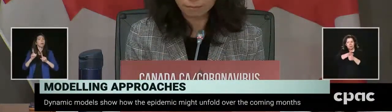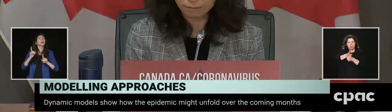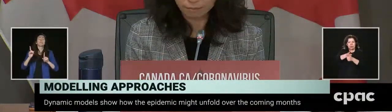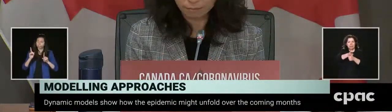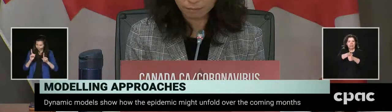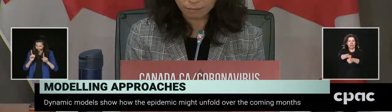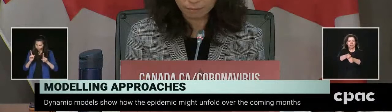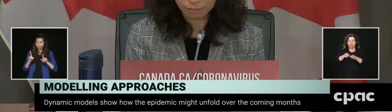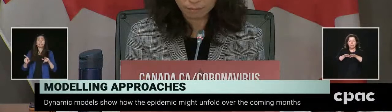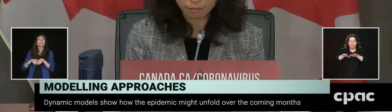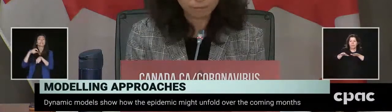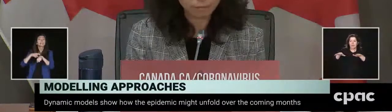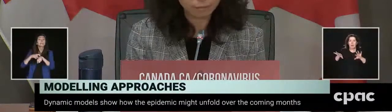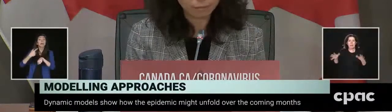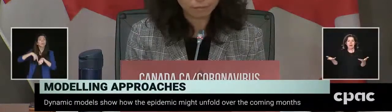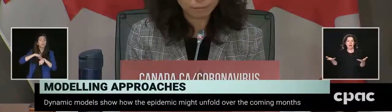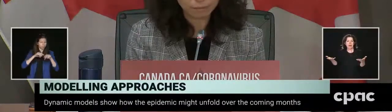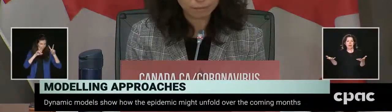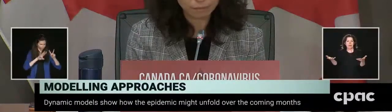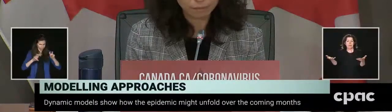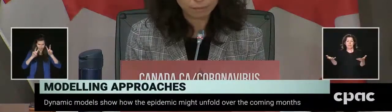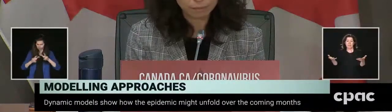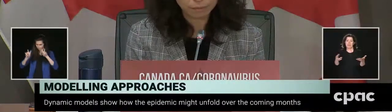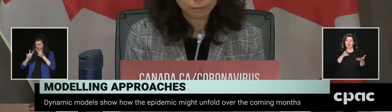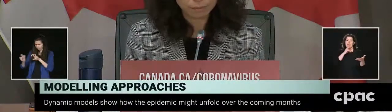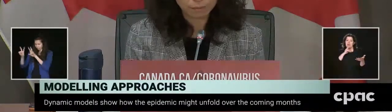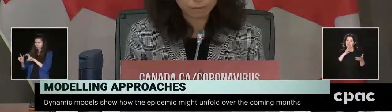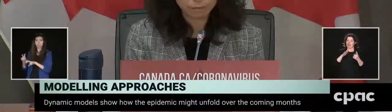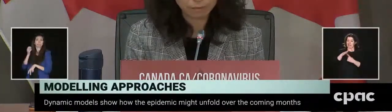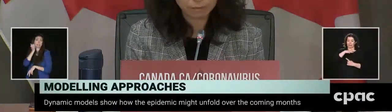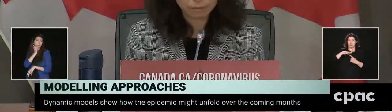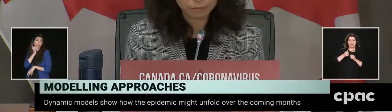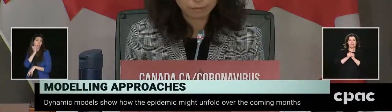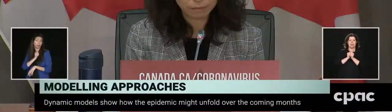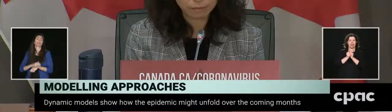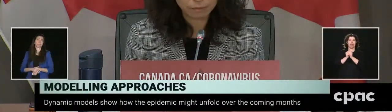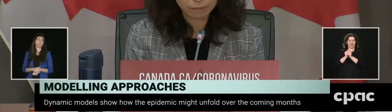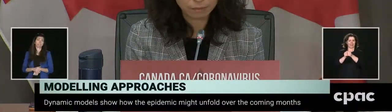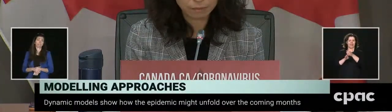speak. And if I could have a question,